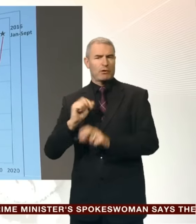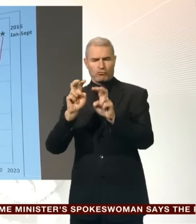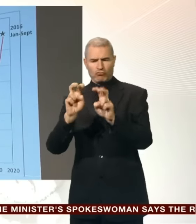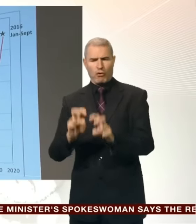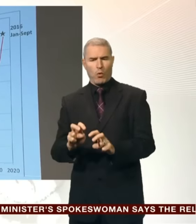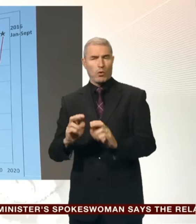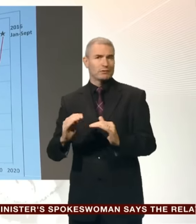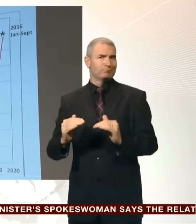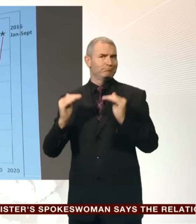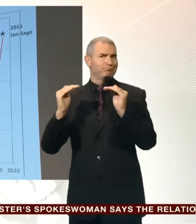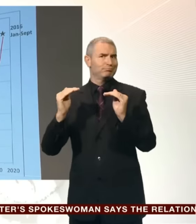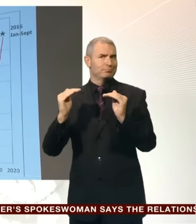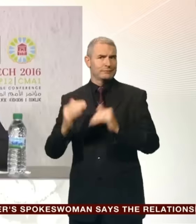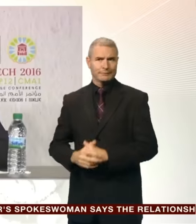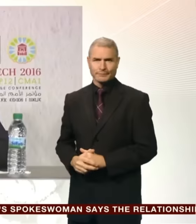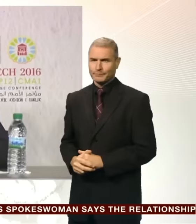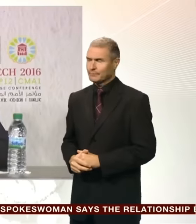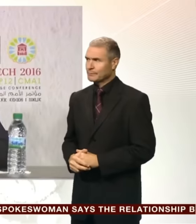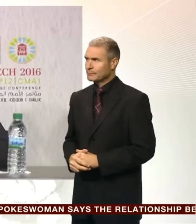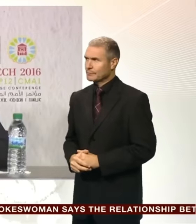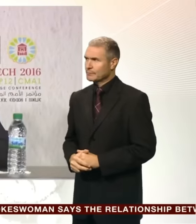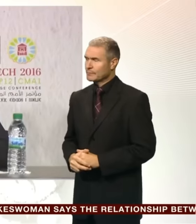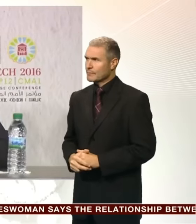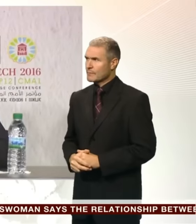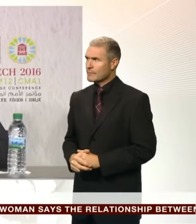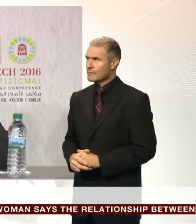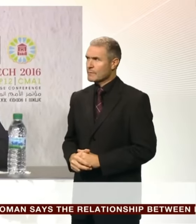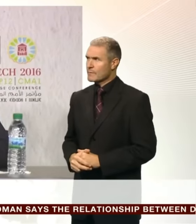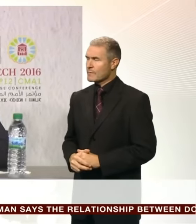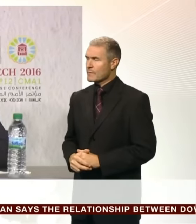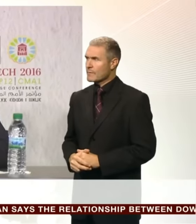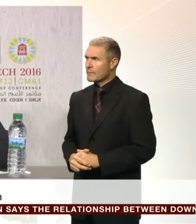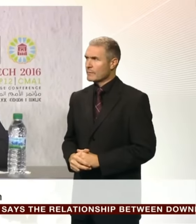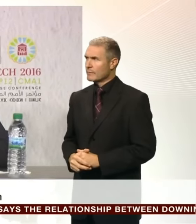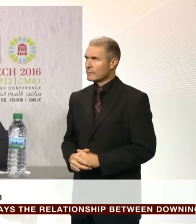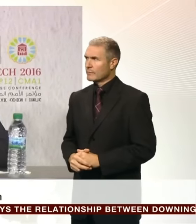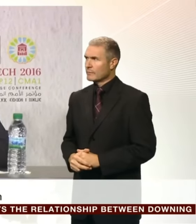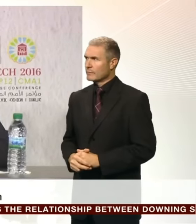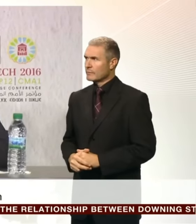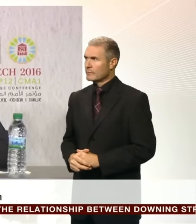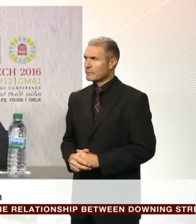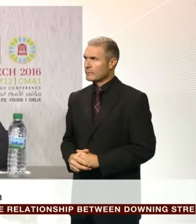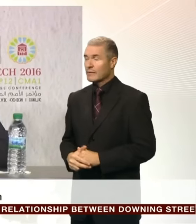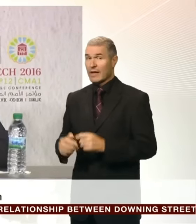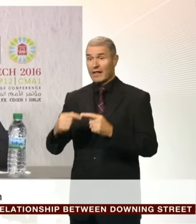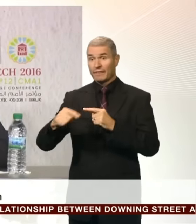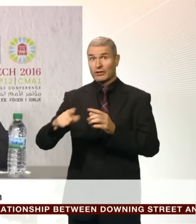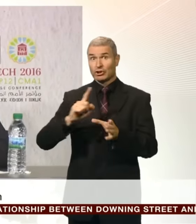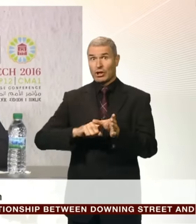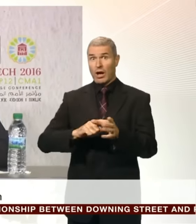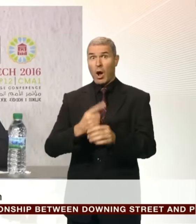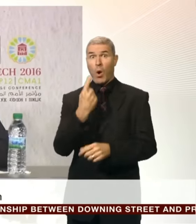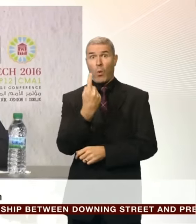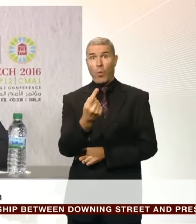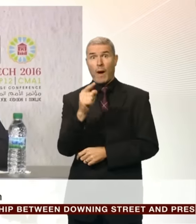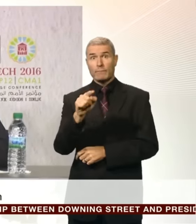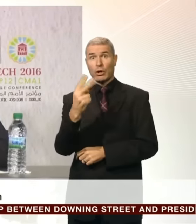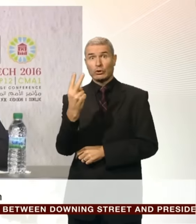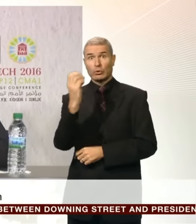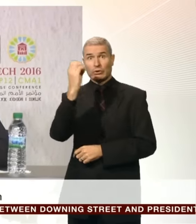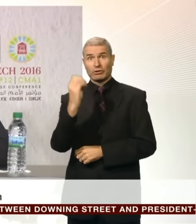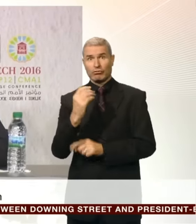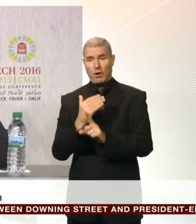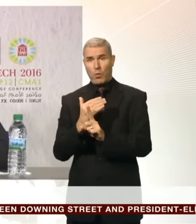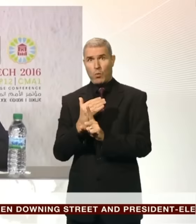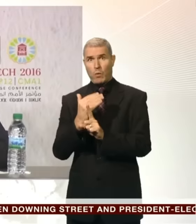globally in recent times. It's likely that we will reach this year 1.2 degree warming